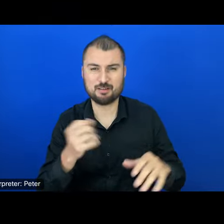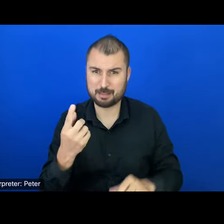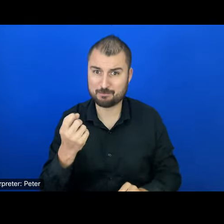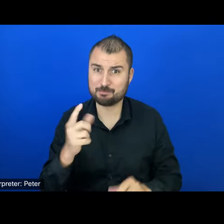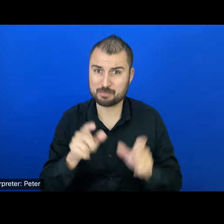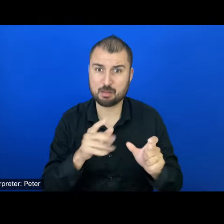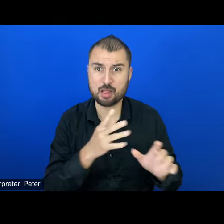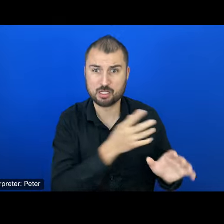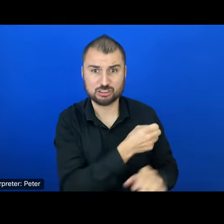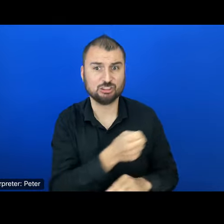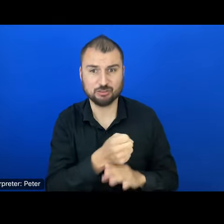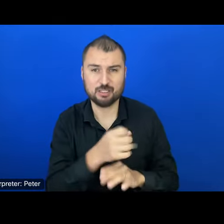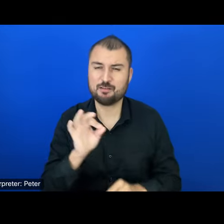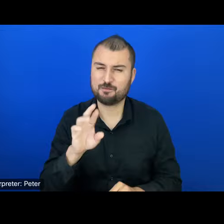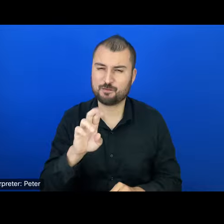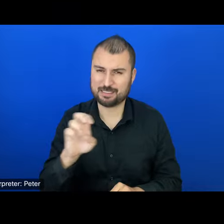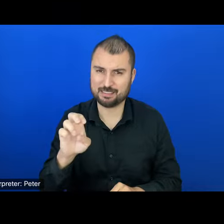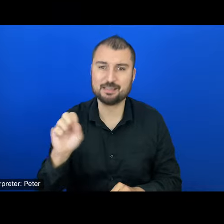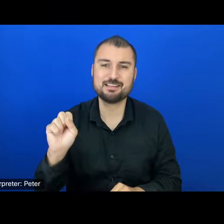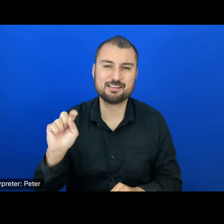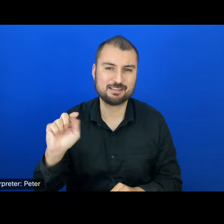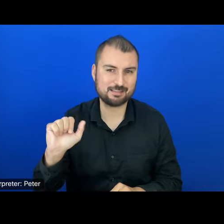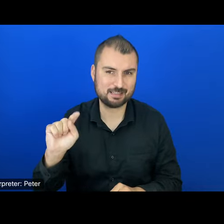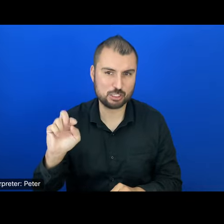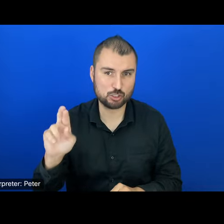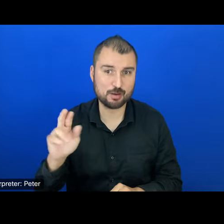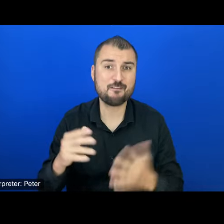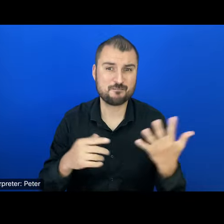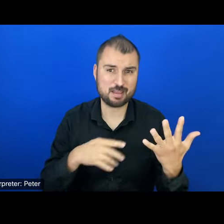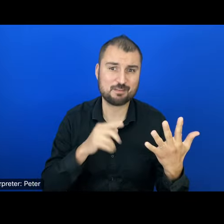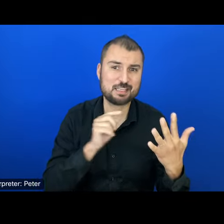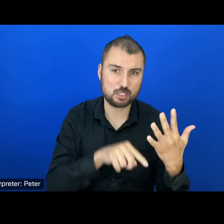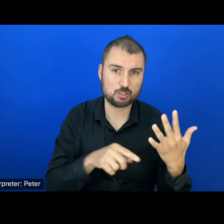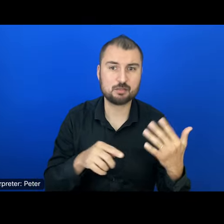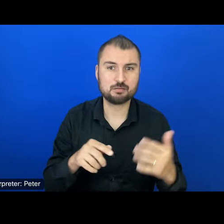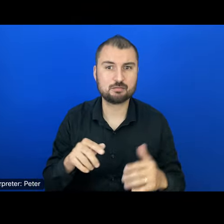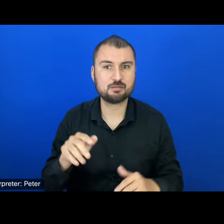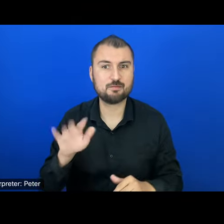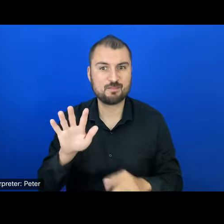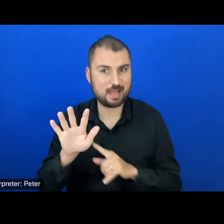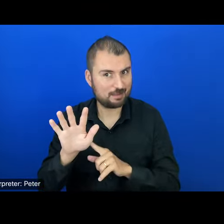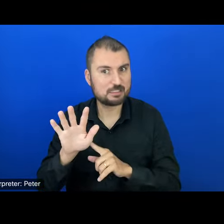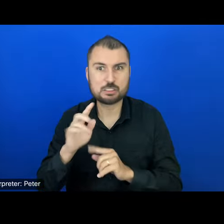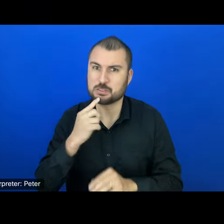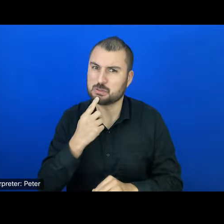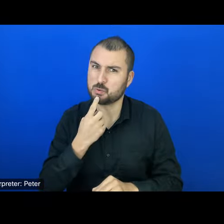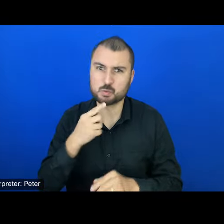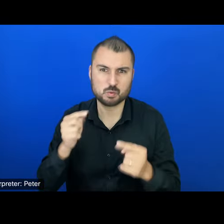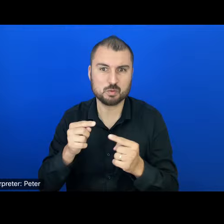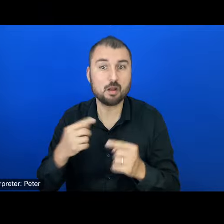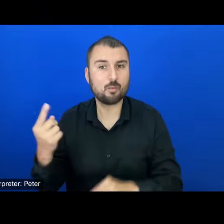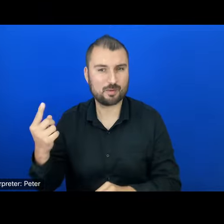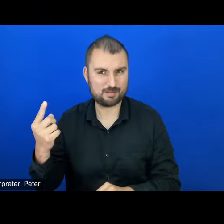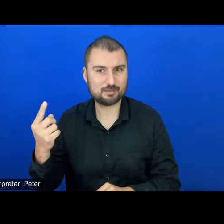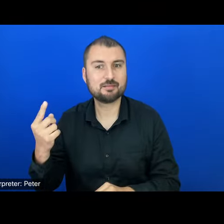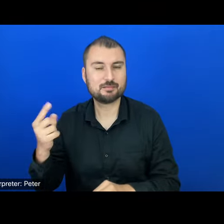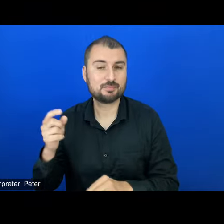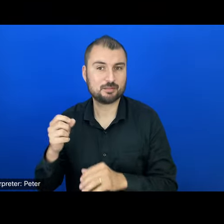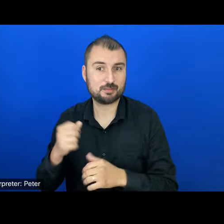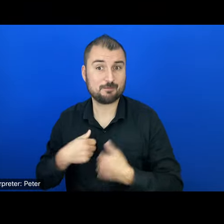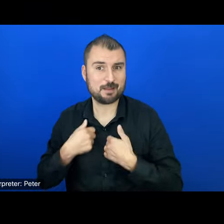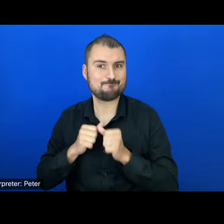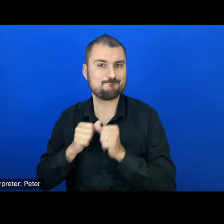were captured, 11 Free Staters, 5 killed, 5 seriously injured, 1 survived. And it was really the kind of the last and the most